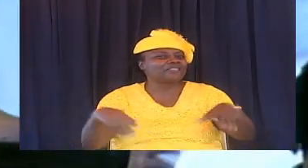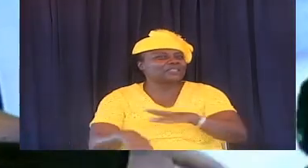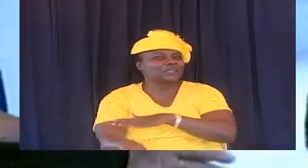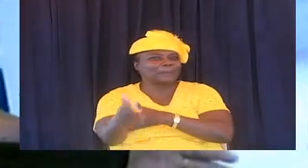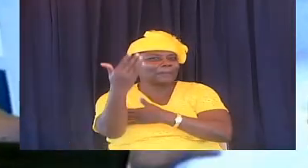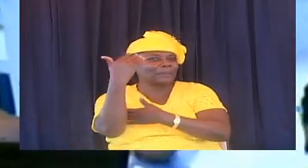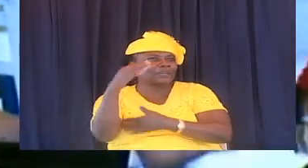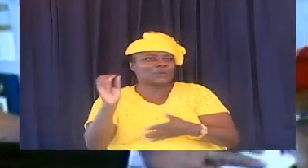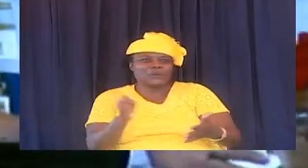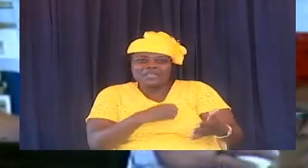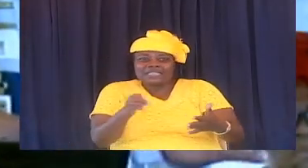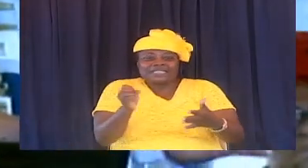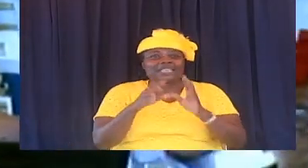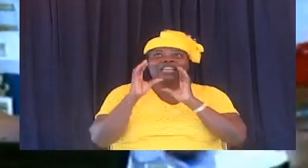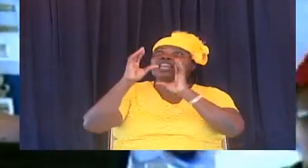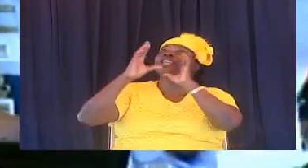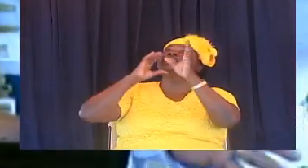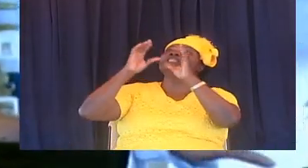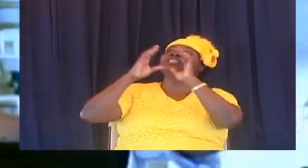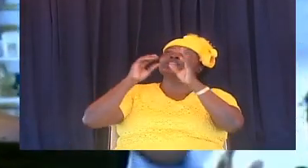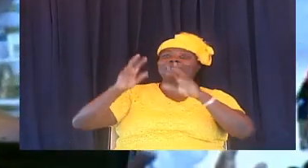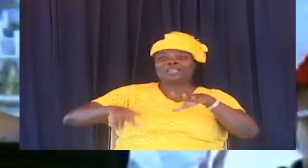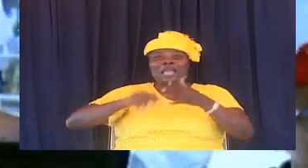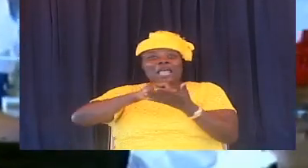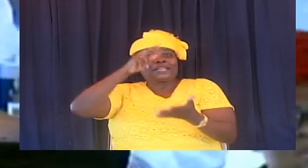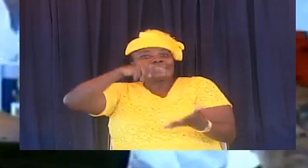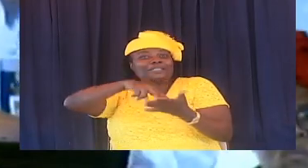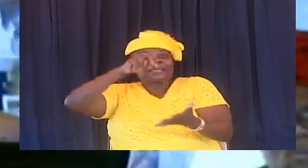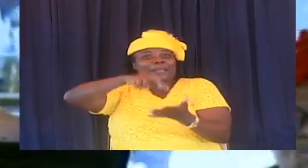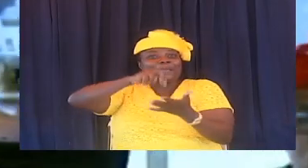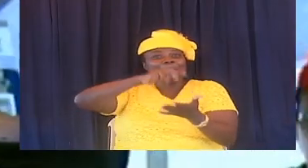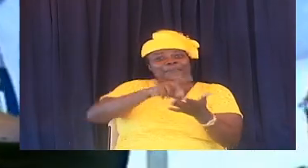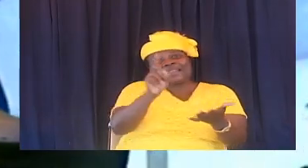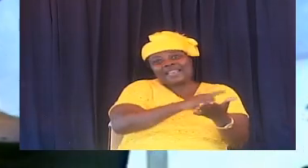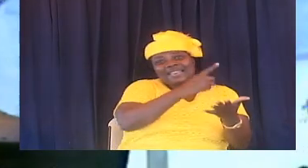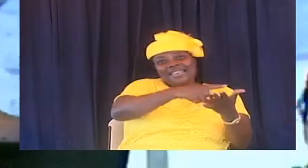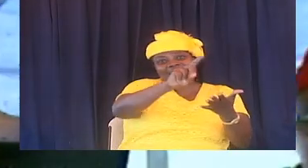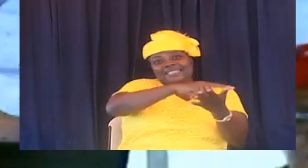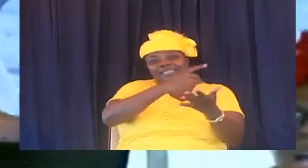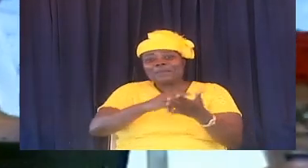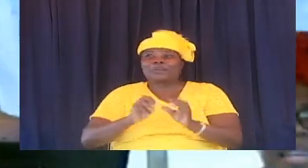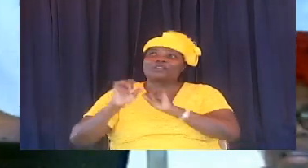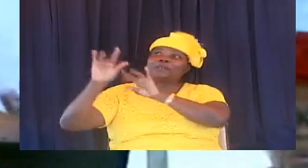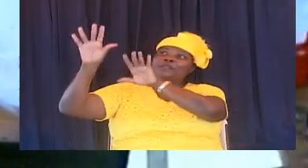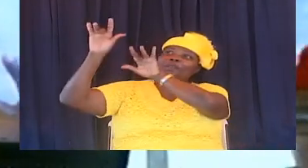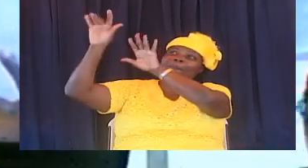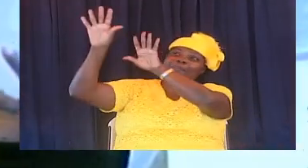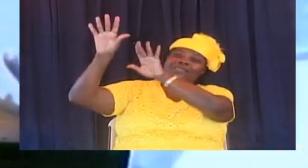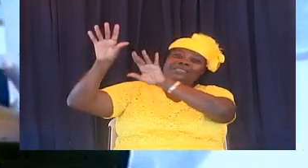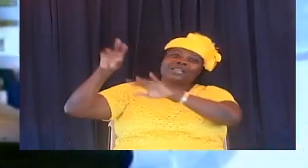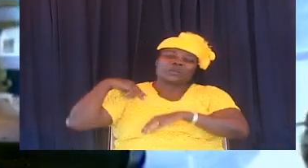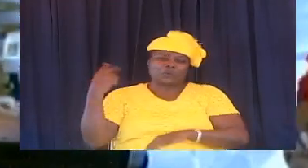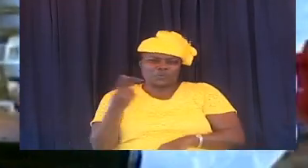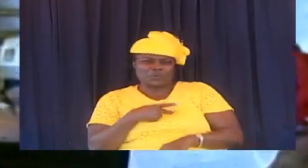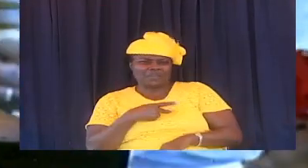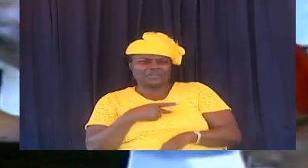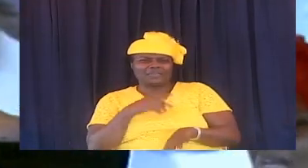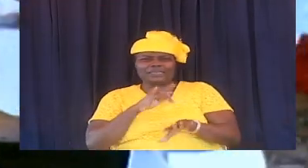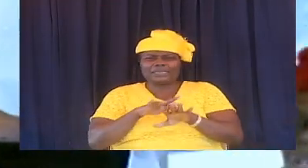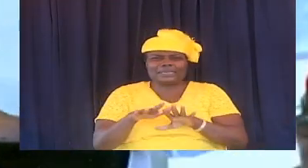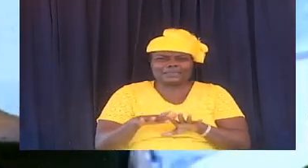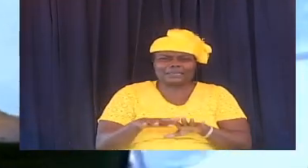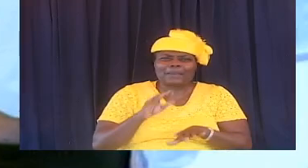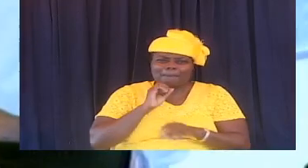are singing, we are shouting, we are skipping and dancing. It is because of his mercies. We should have and could have easily